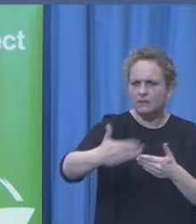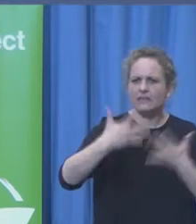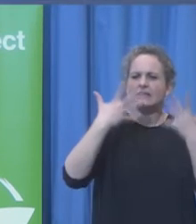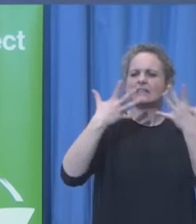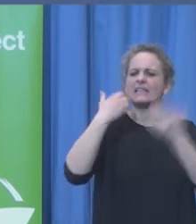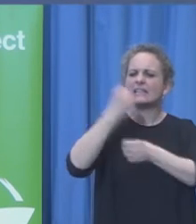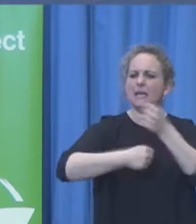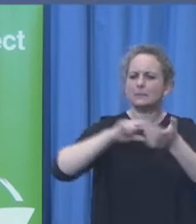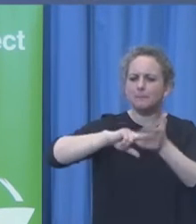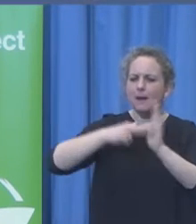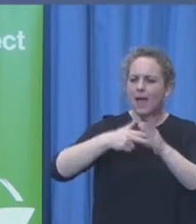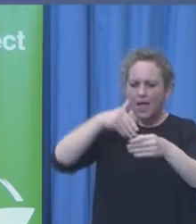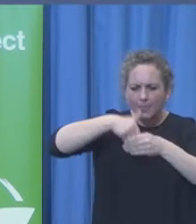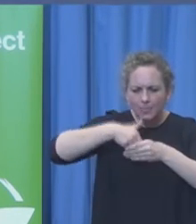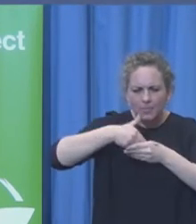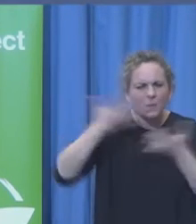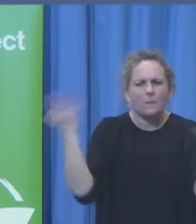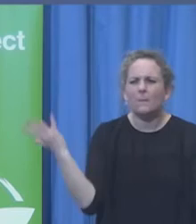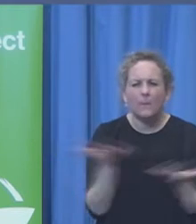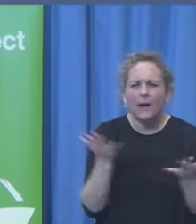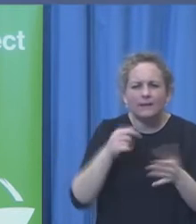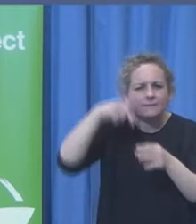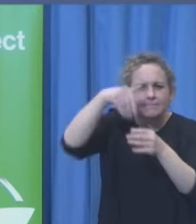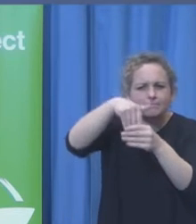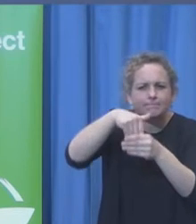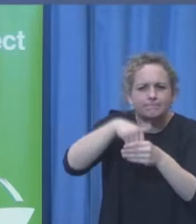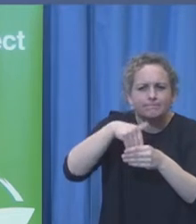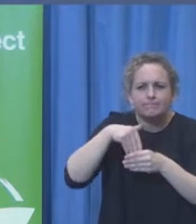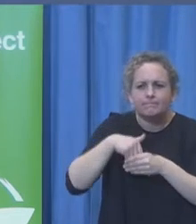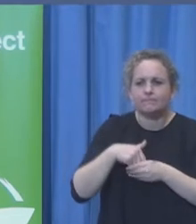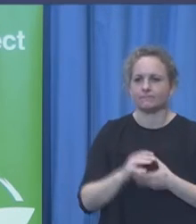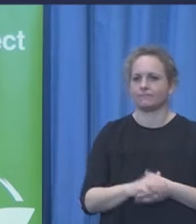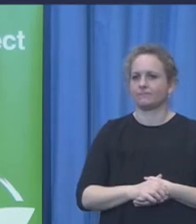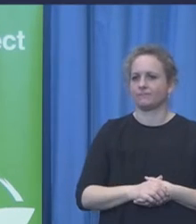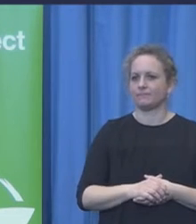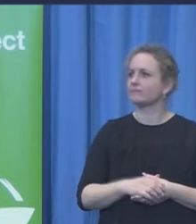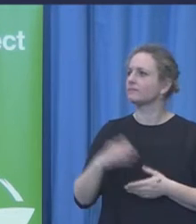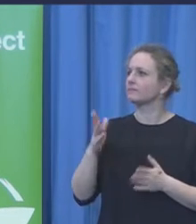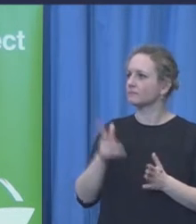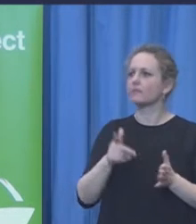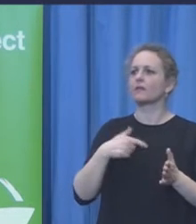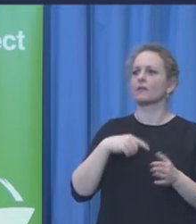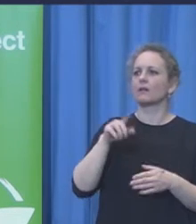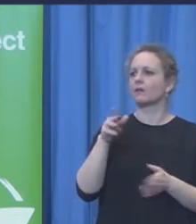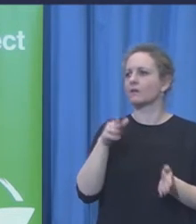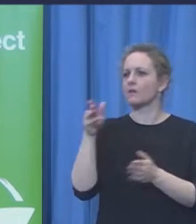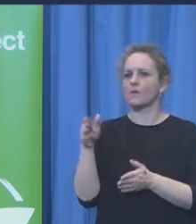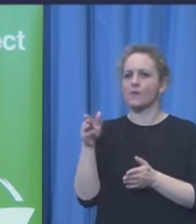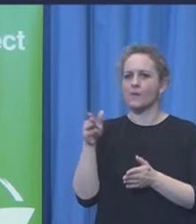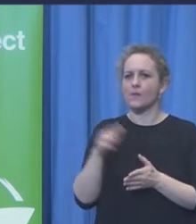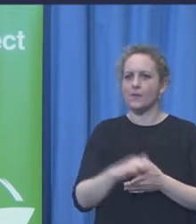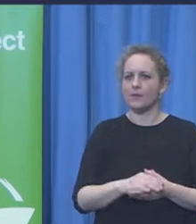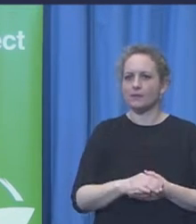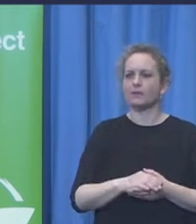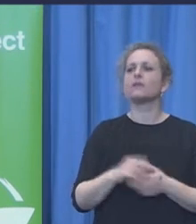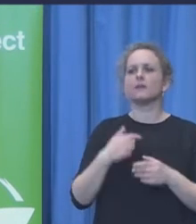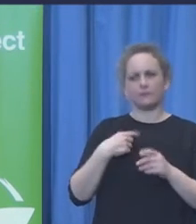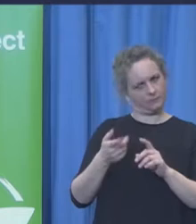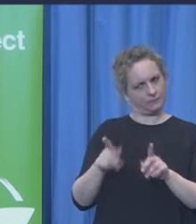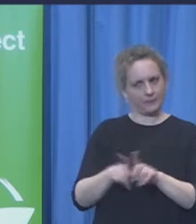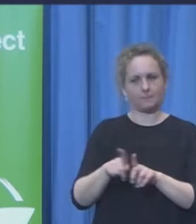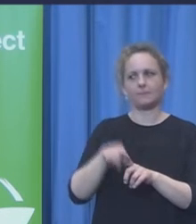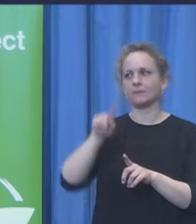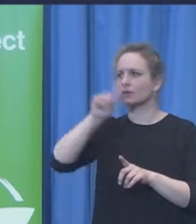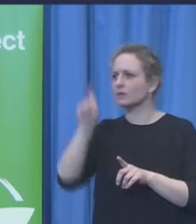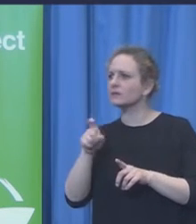Thank you. The lady next to you. Hello, I'm Daphna from Israel as well. I'm working for the government of